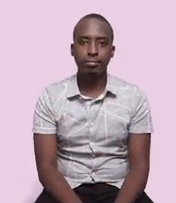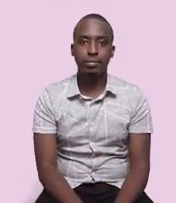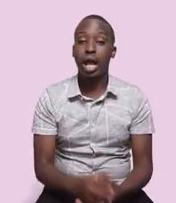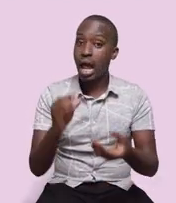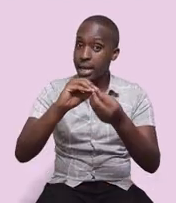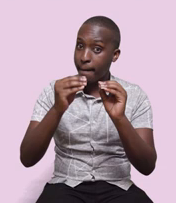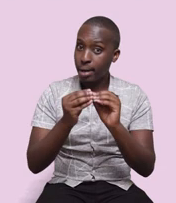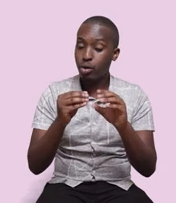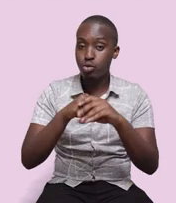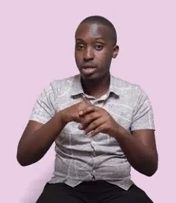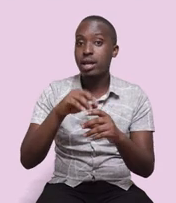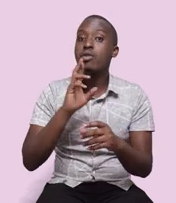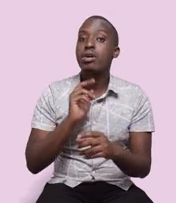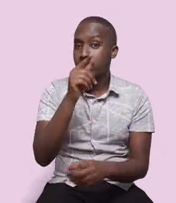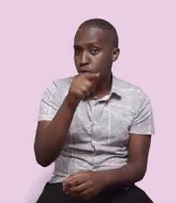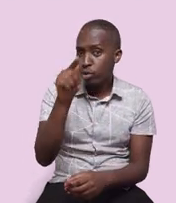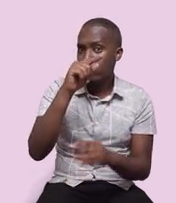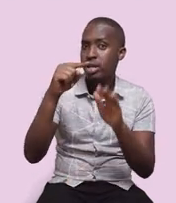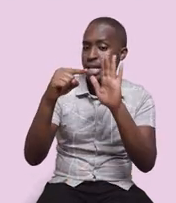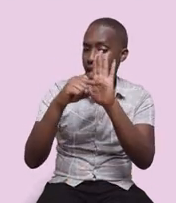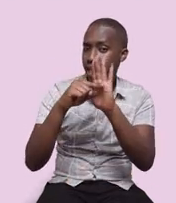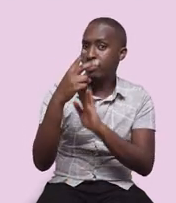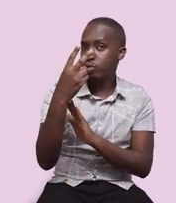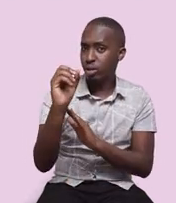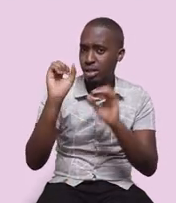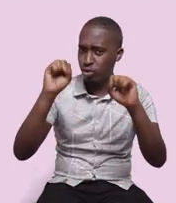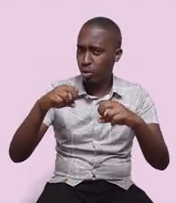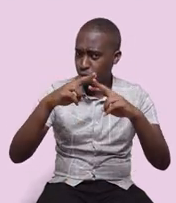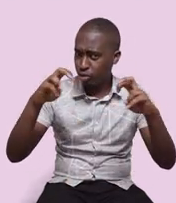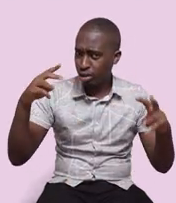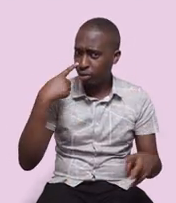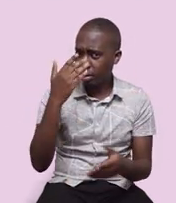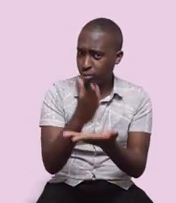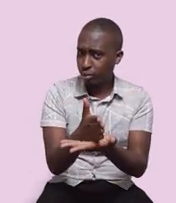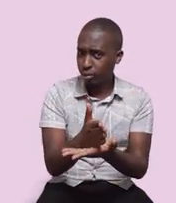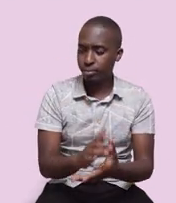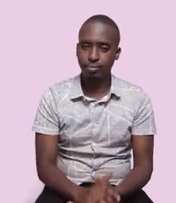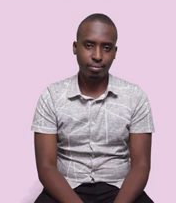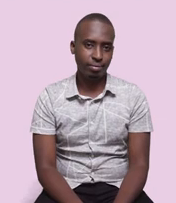The number on the red dot is negative 20. Can we check?